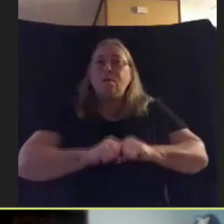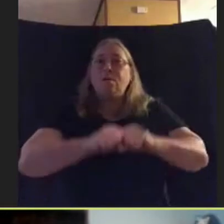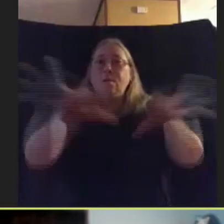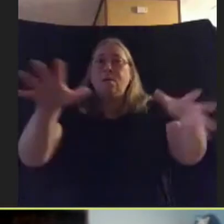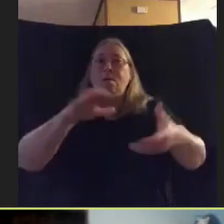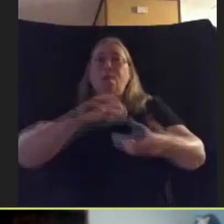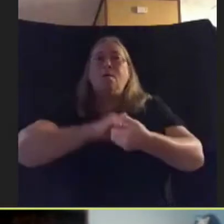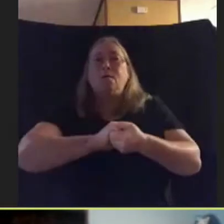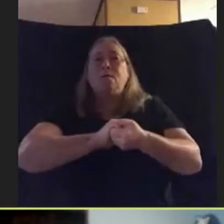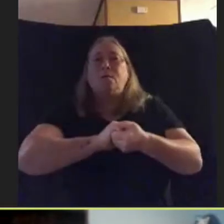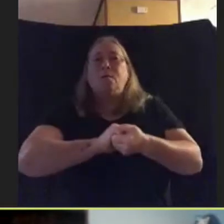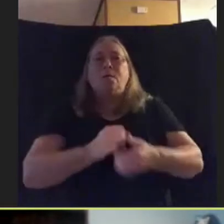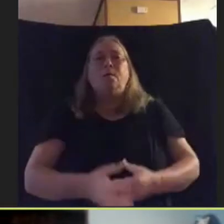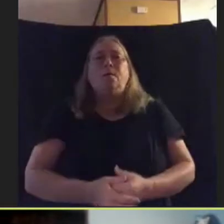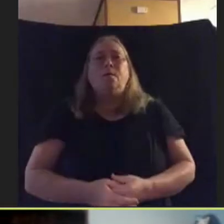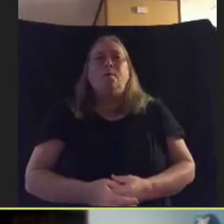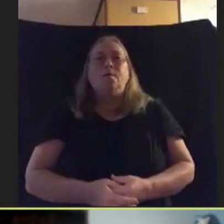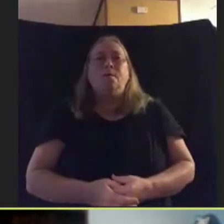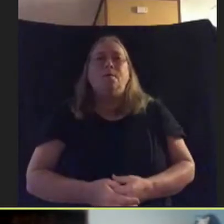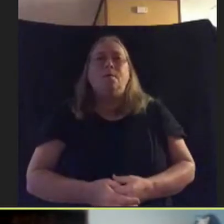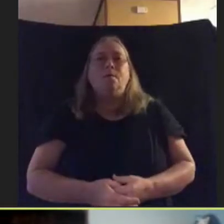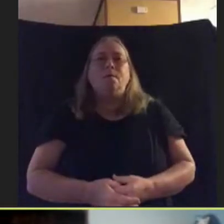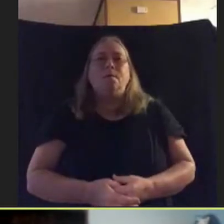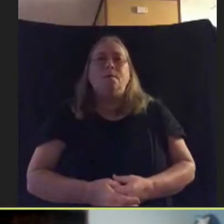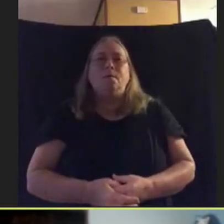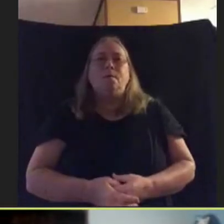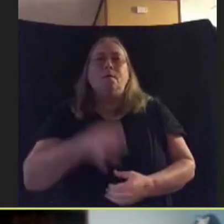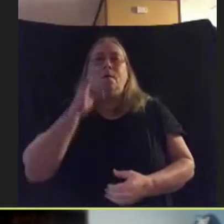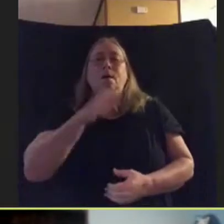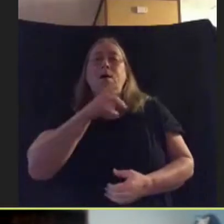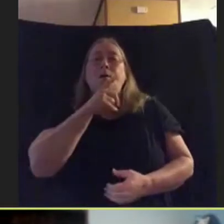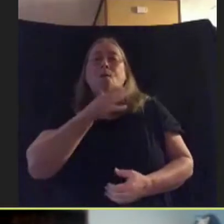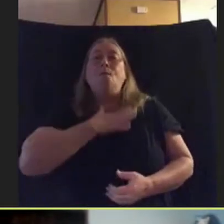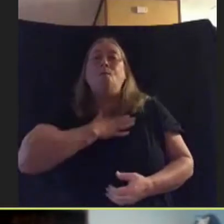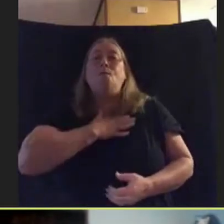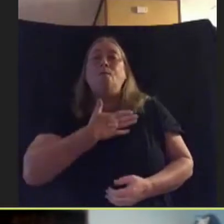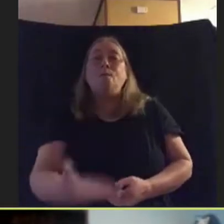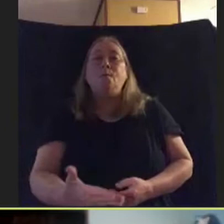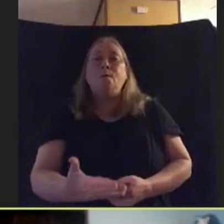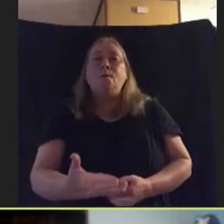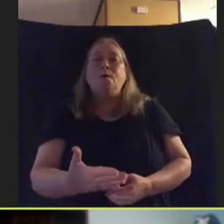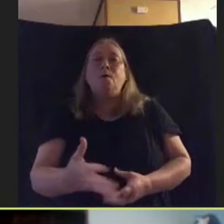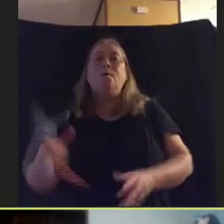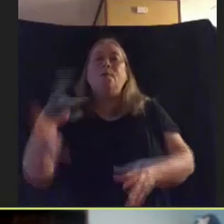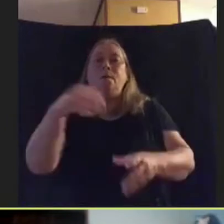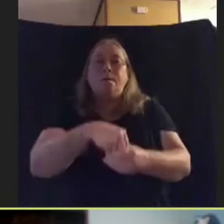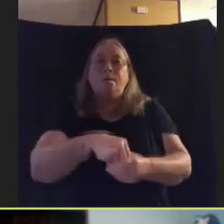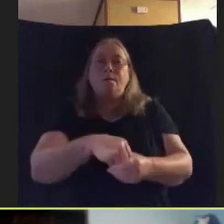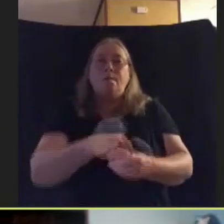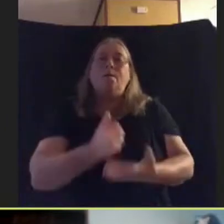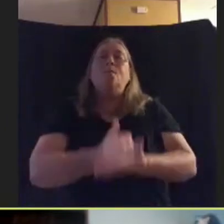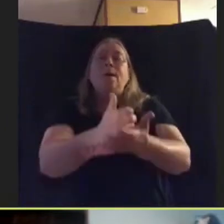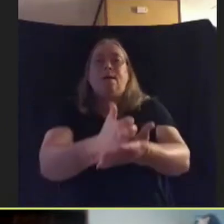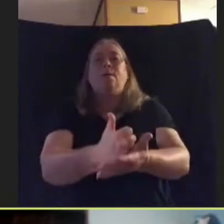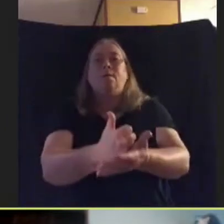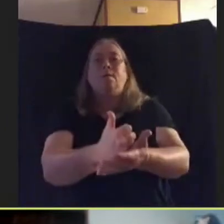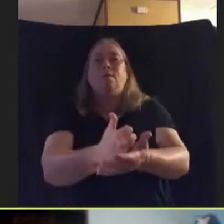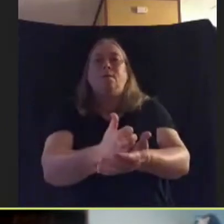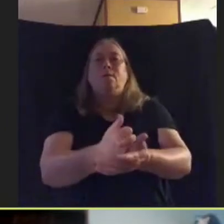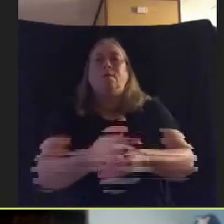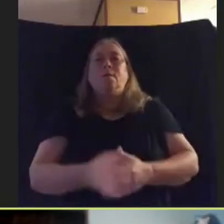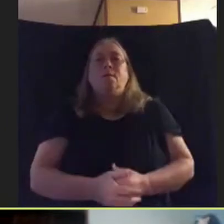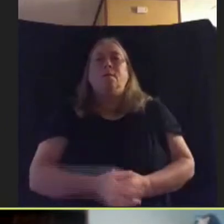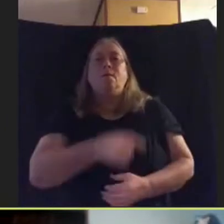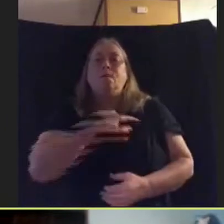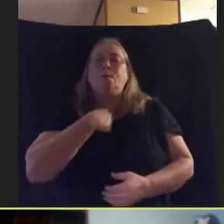say, by and large, are very willing to be engaged and to help. And we certainly value that